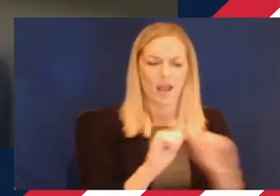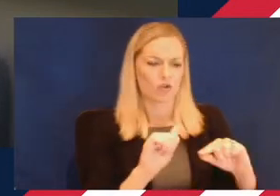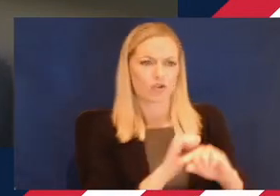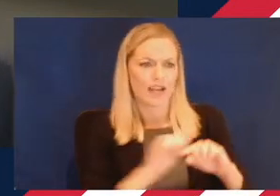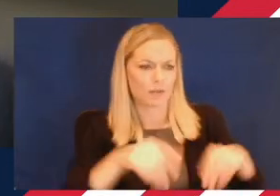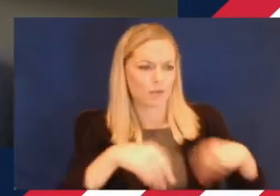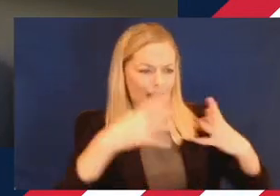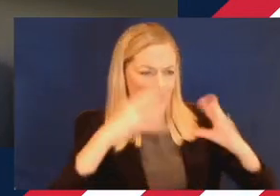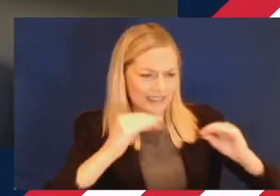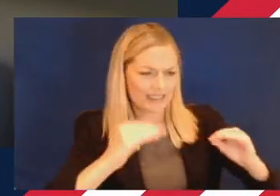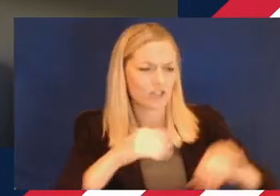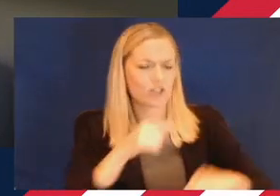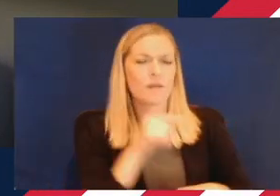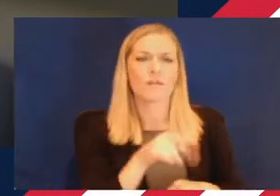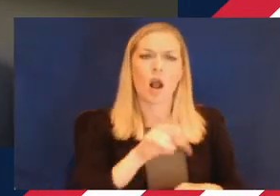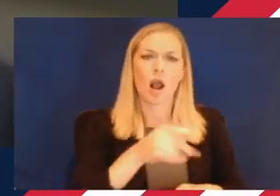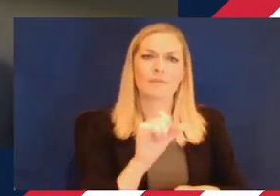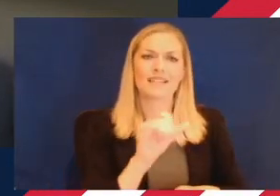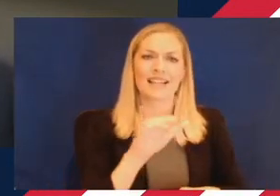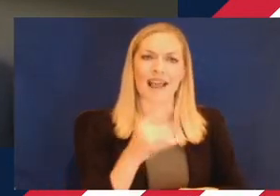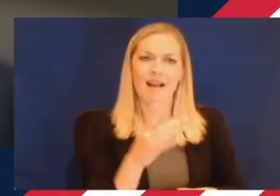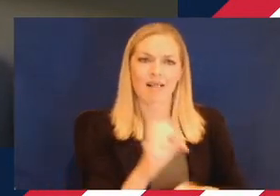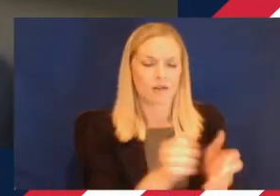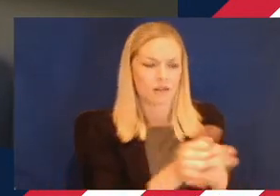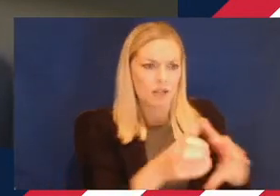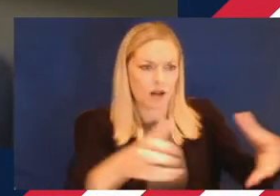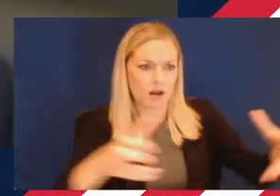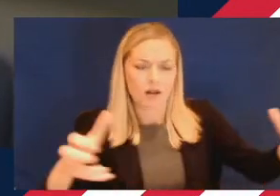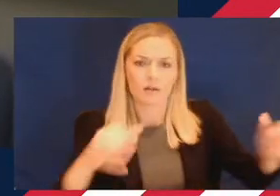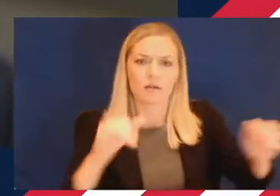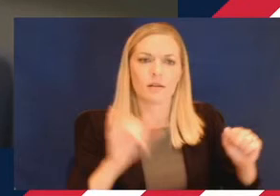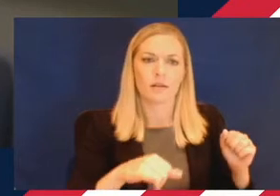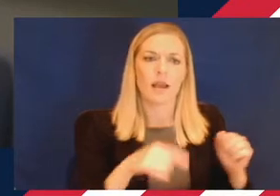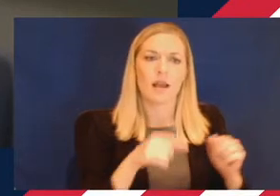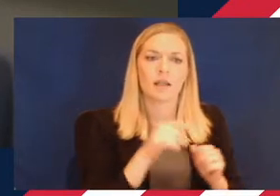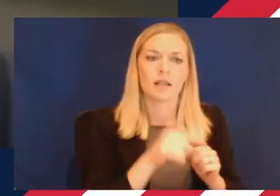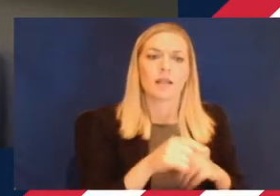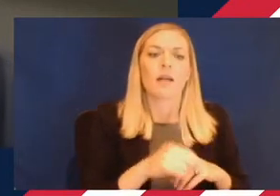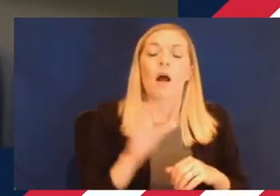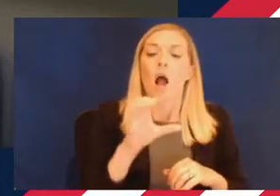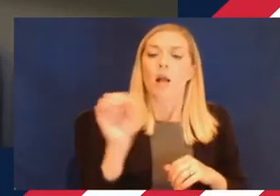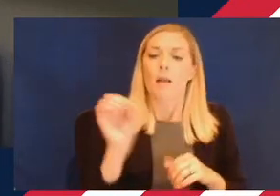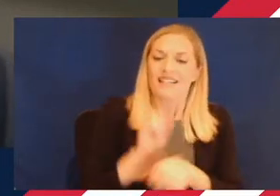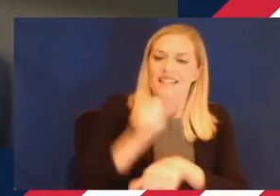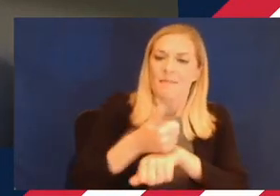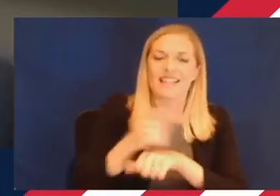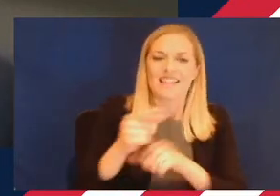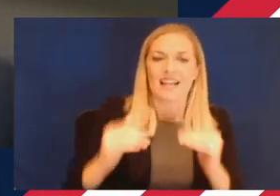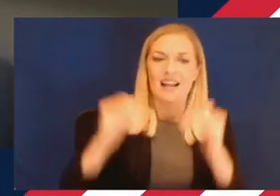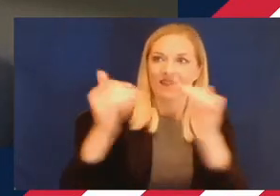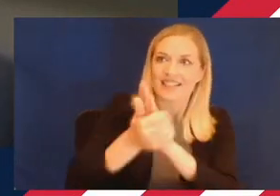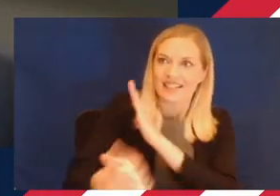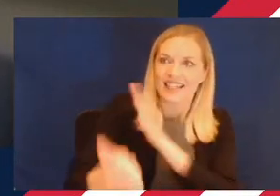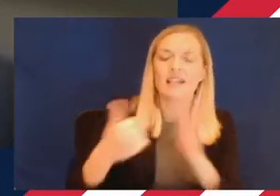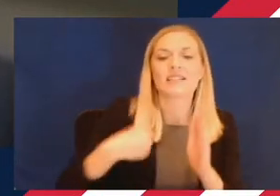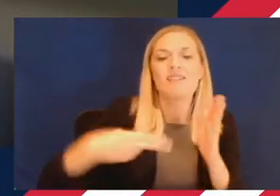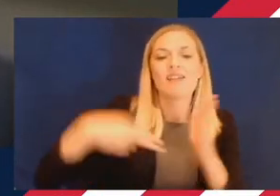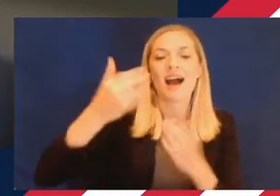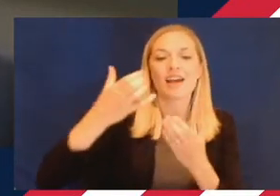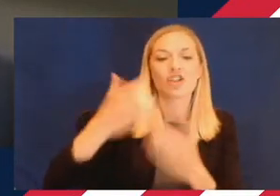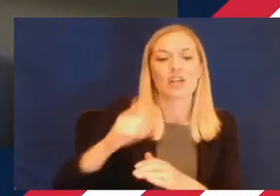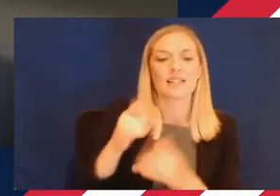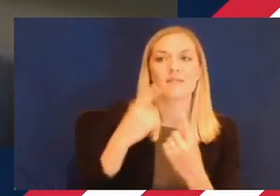likely to have a core product or service that is differentiated and in demand. Companies based on advanced skills have a higher chance of success. Most